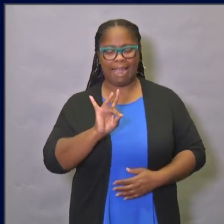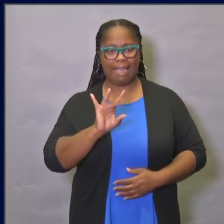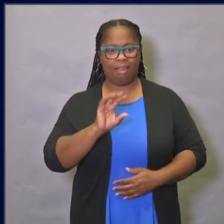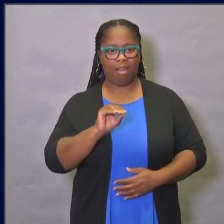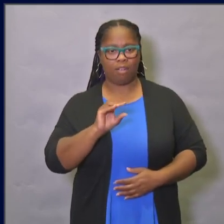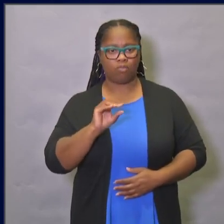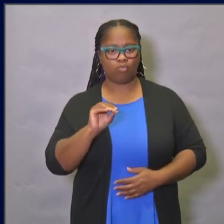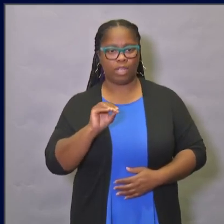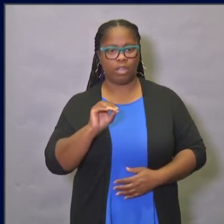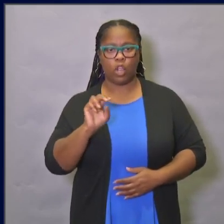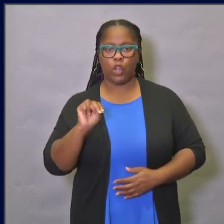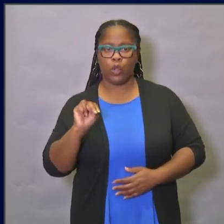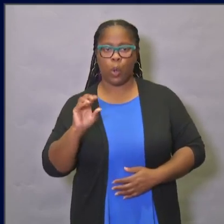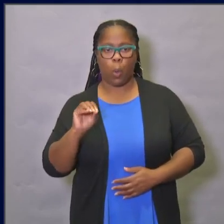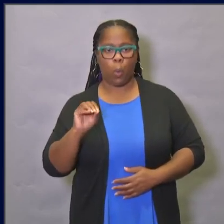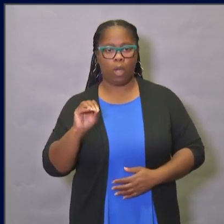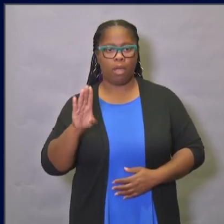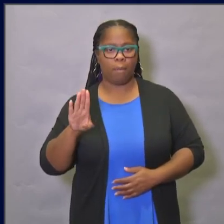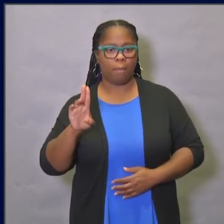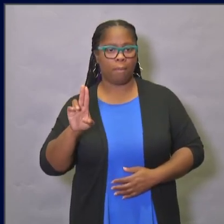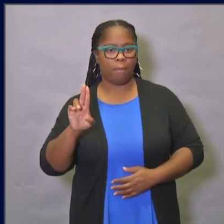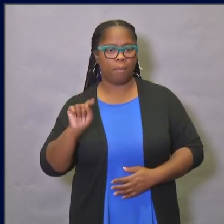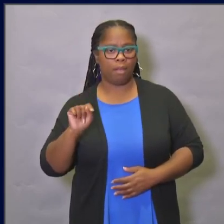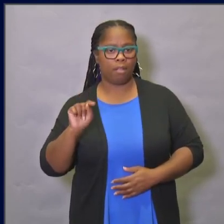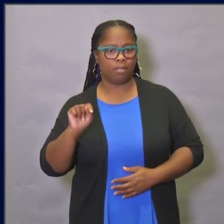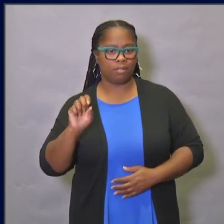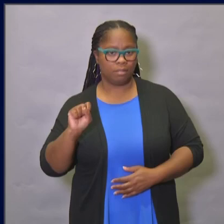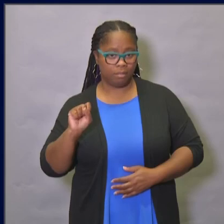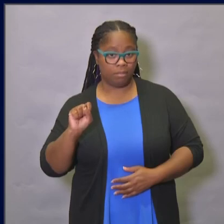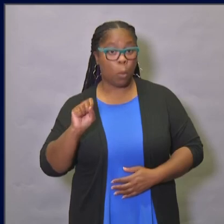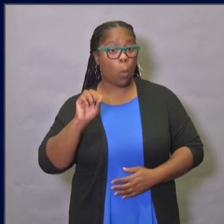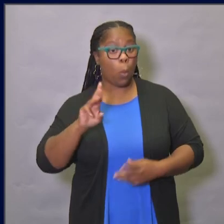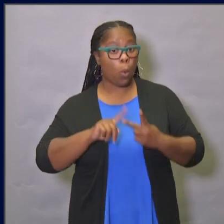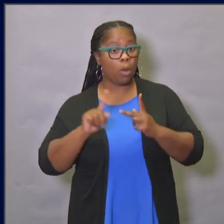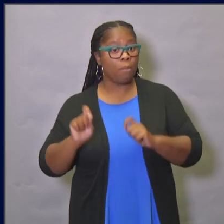1-800-NO-BUTS, B-U-T-T-S, or you can visit